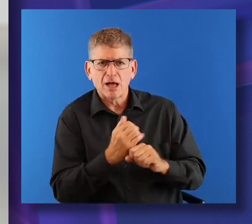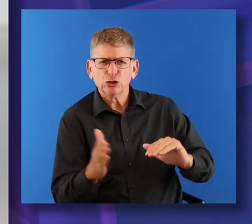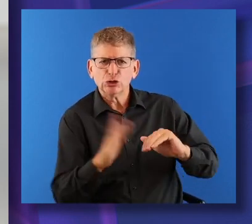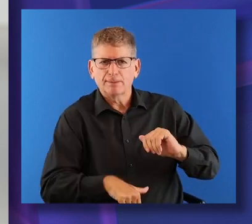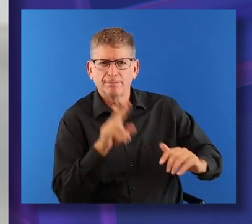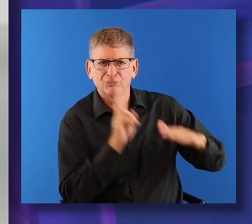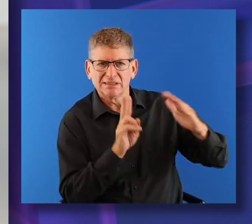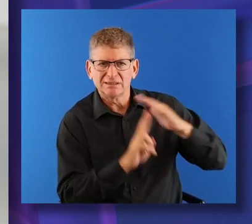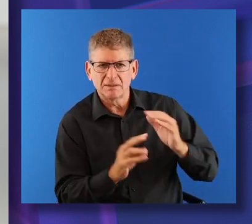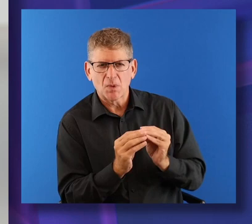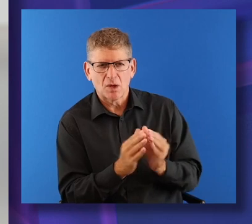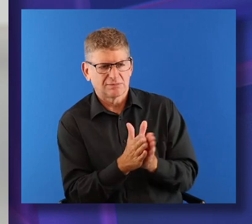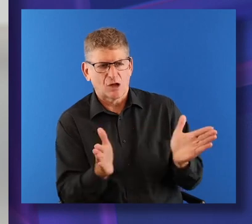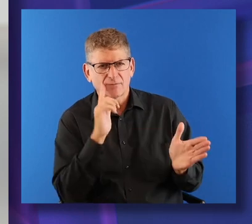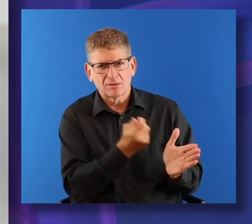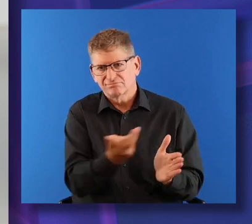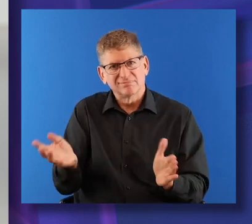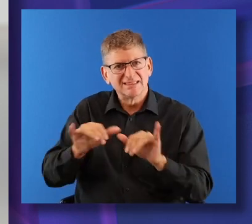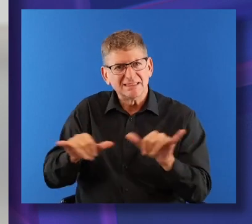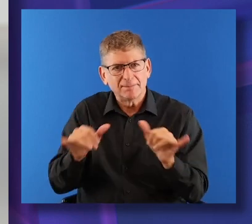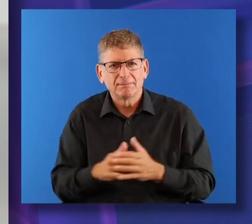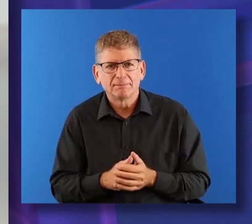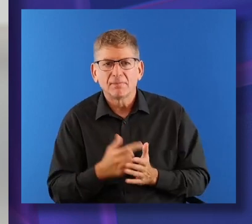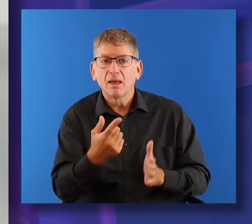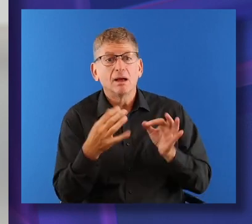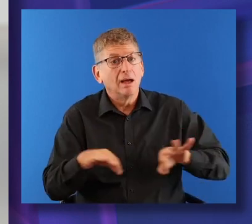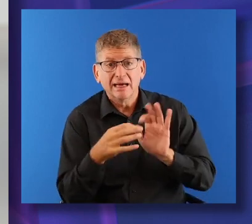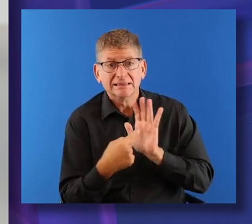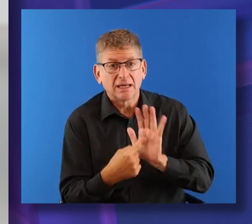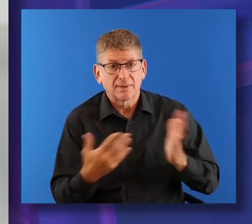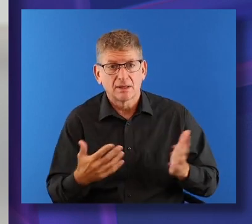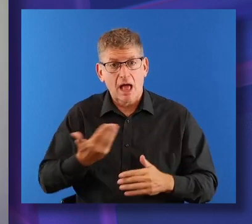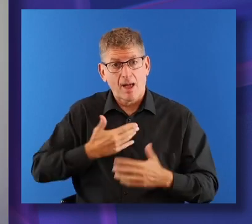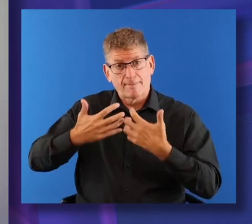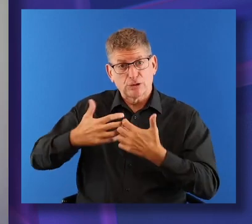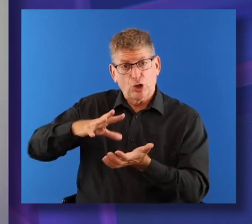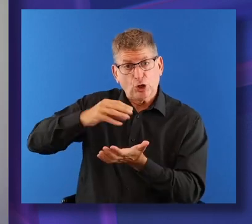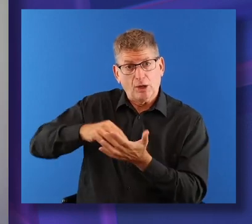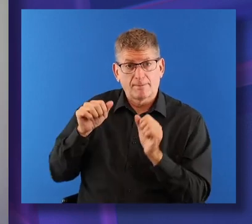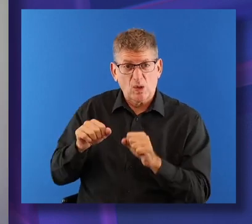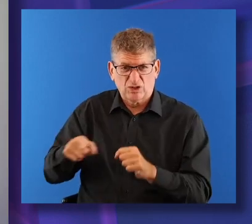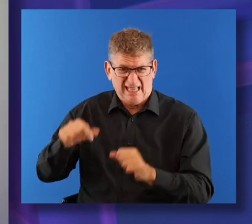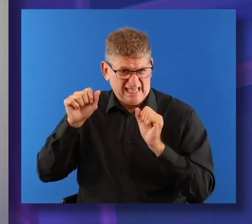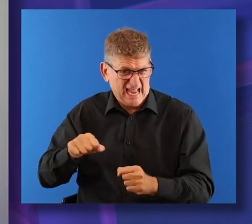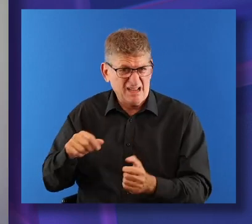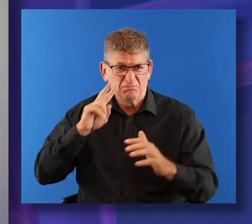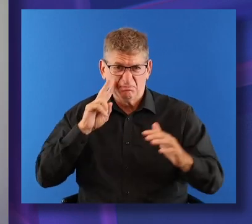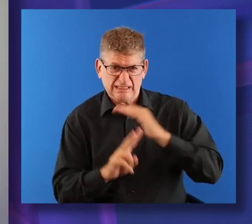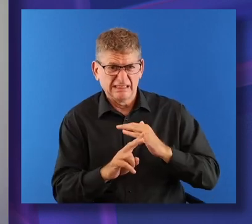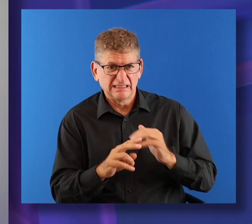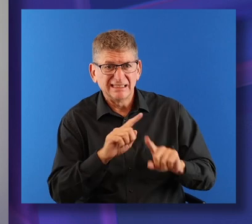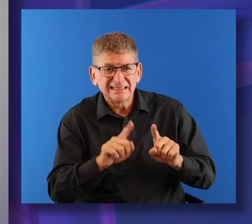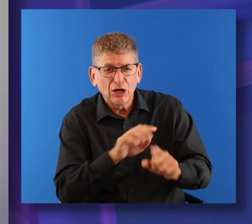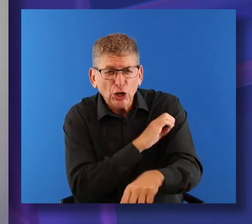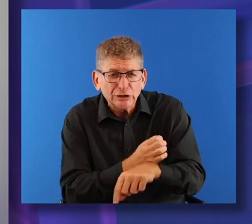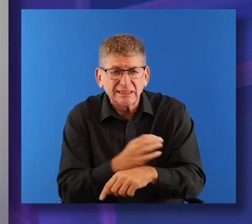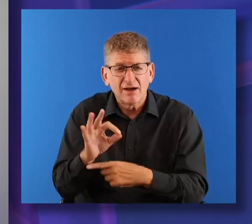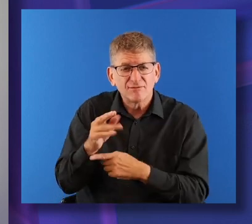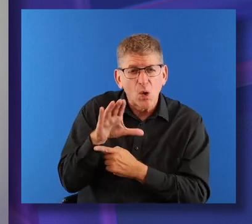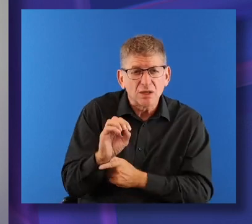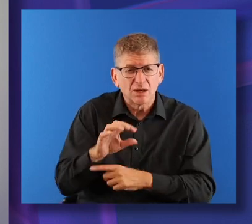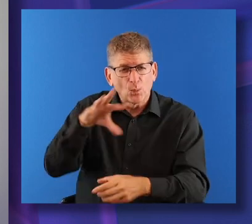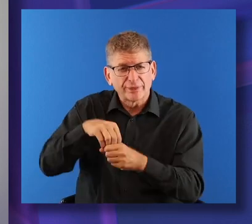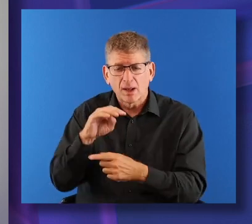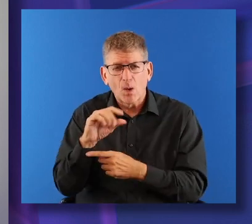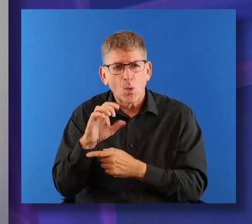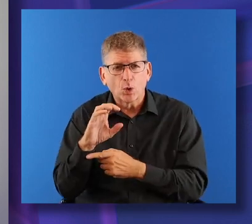or materials, substituting more expensive quantum chemistry methods. Furthermore, similar to protein folding, chemical transformations